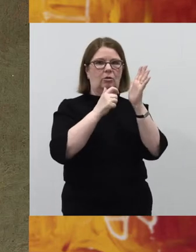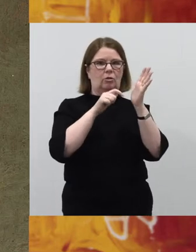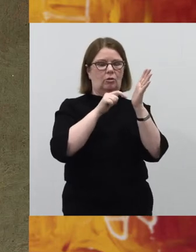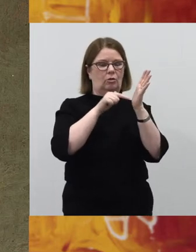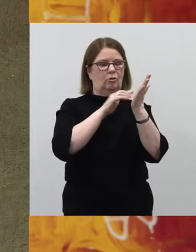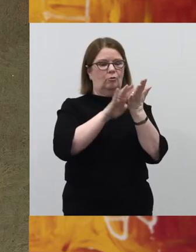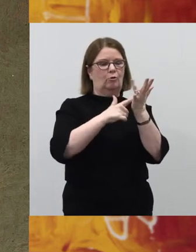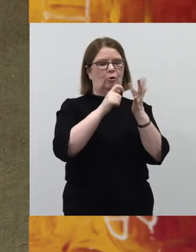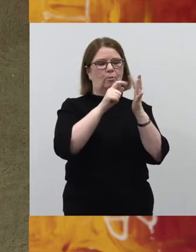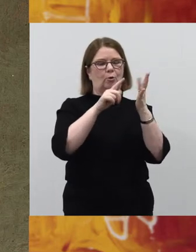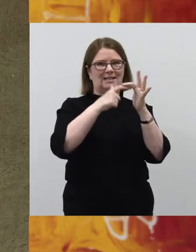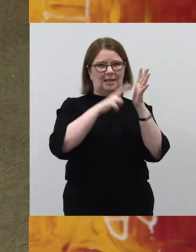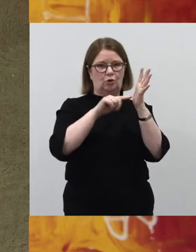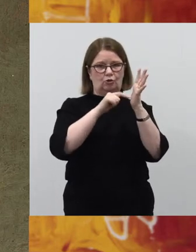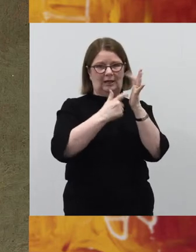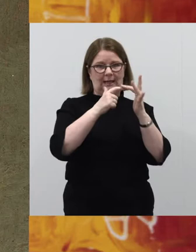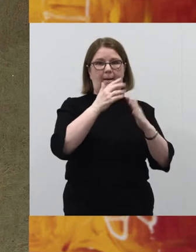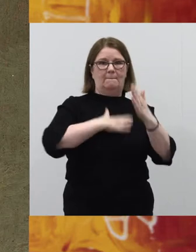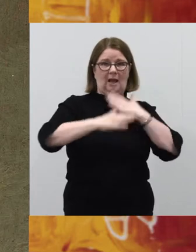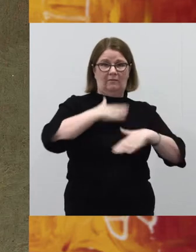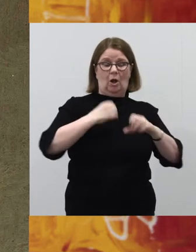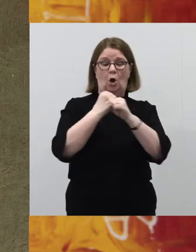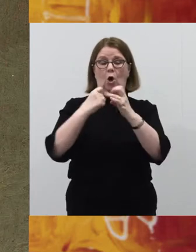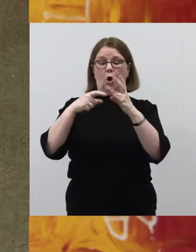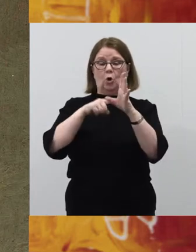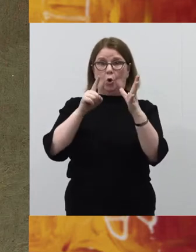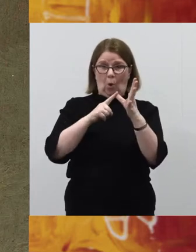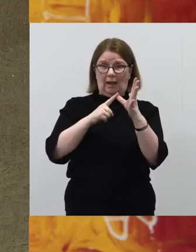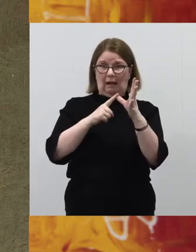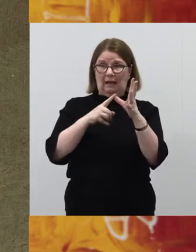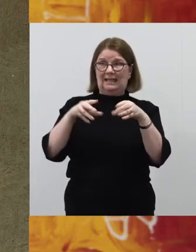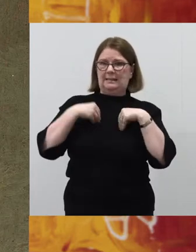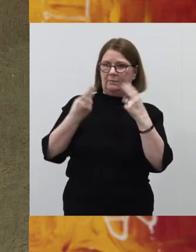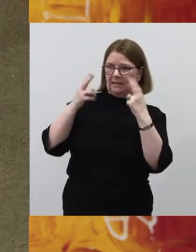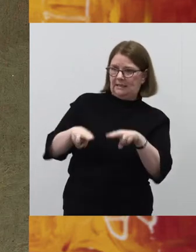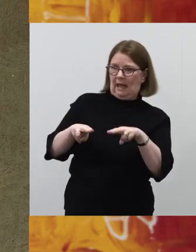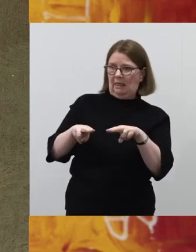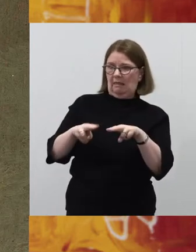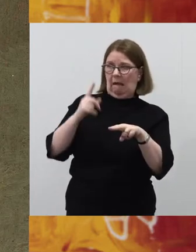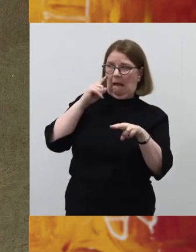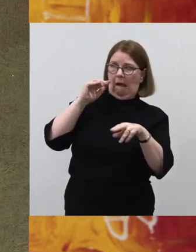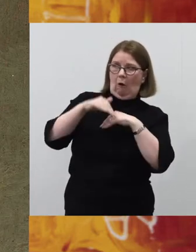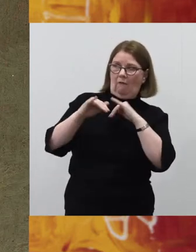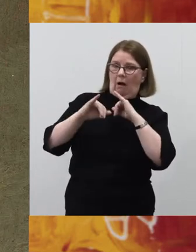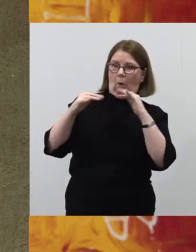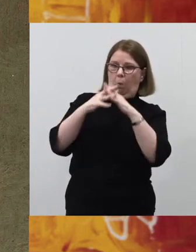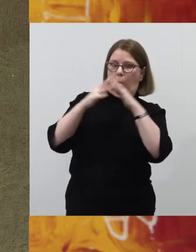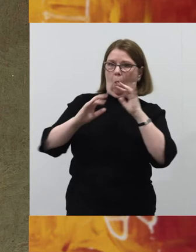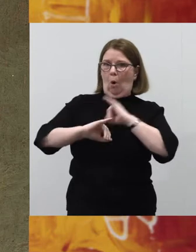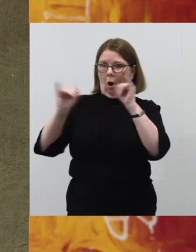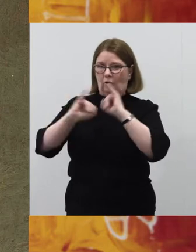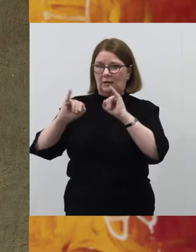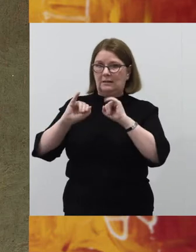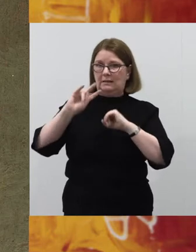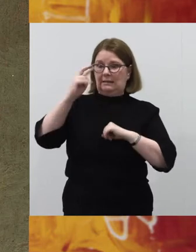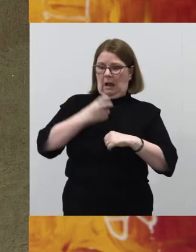control and the ability to address what can be seen to be imponderable problems is a mechanism that generates self-awareness and well-being.